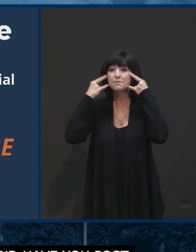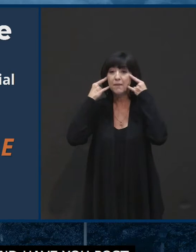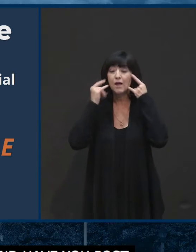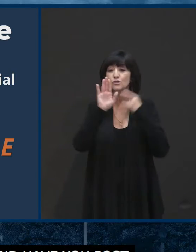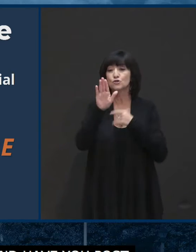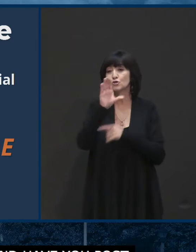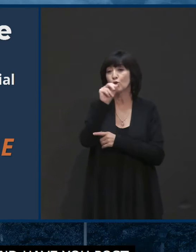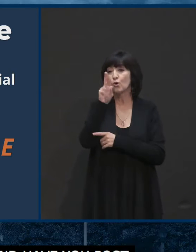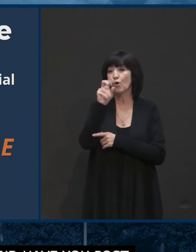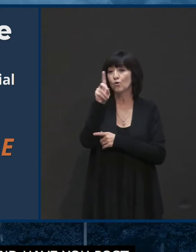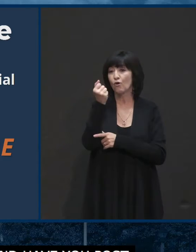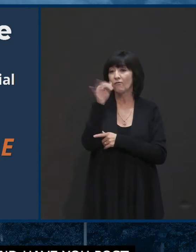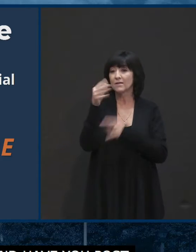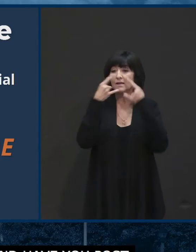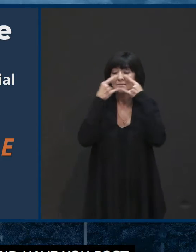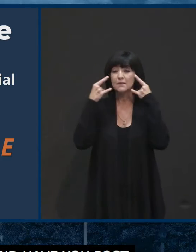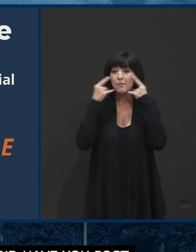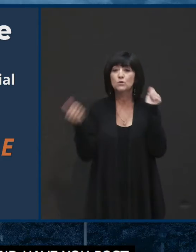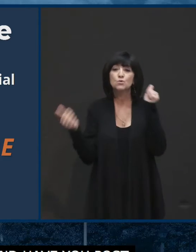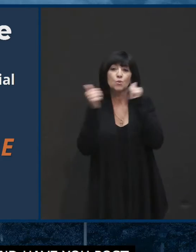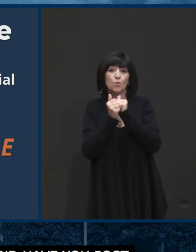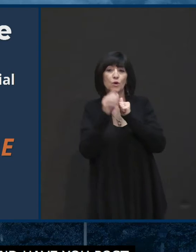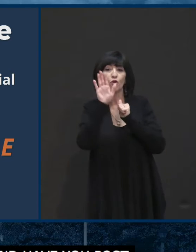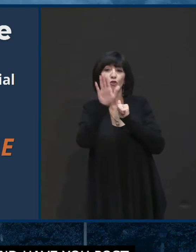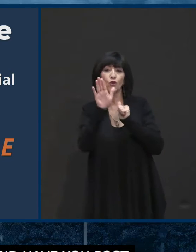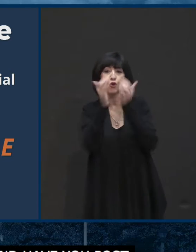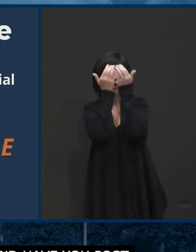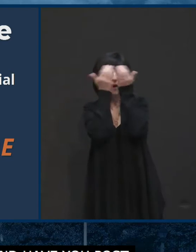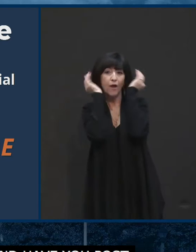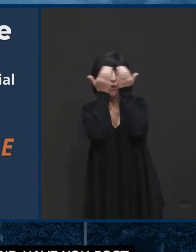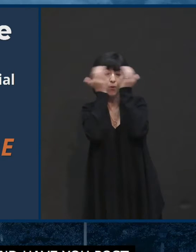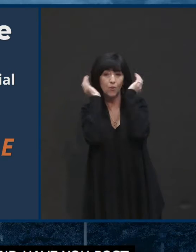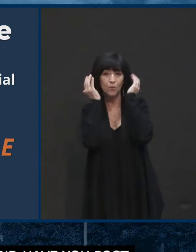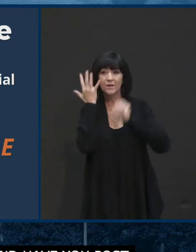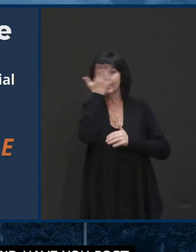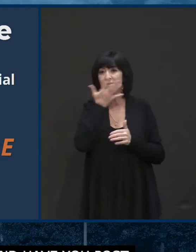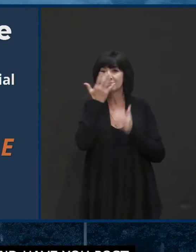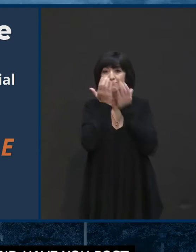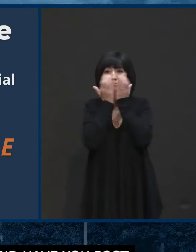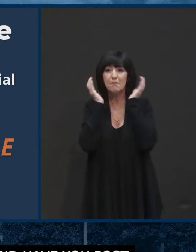your Halloween mask, and we'll repost our favorites on